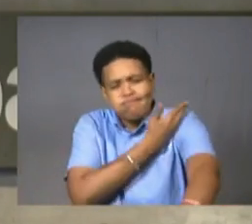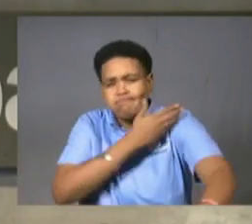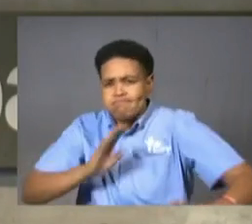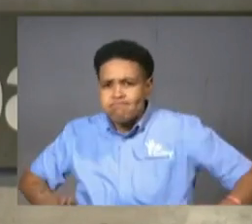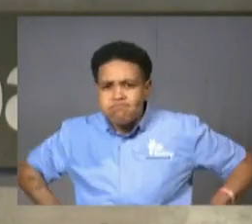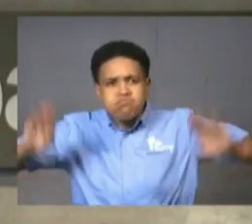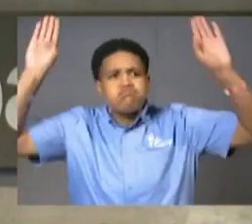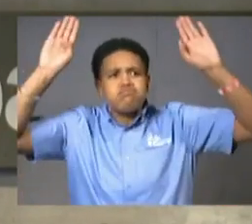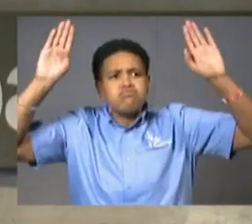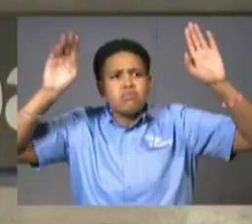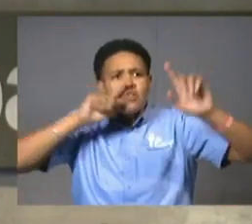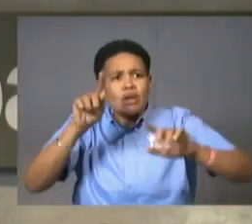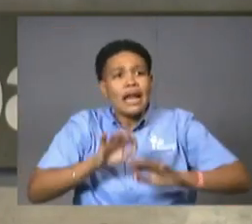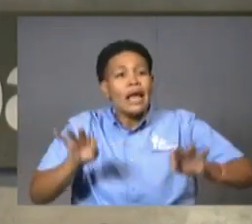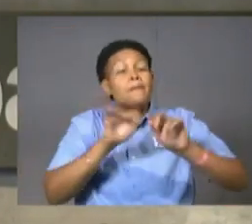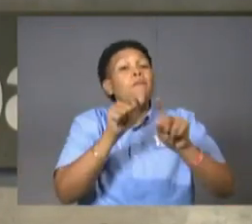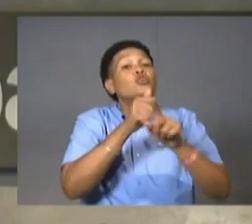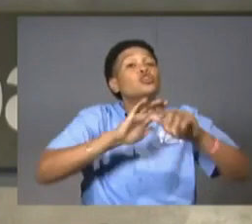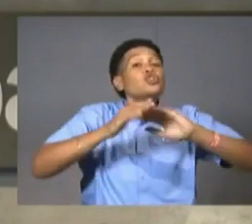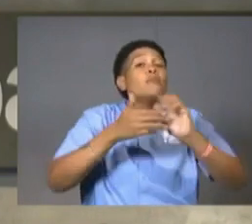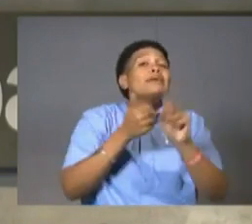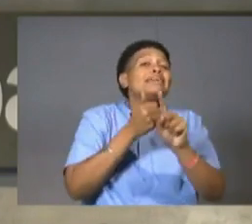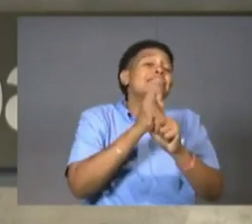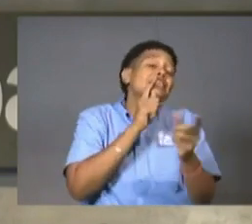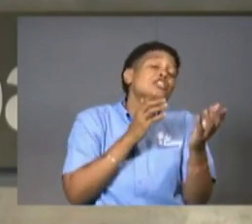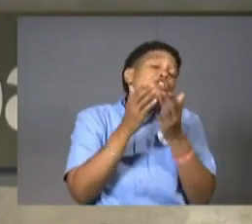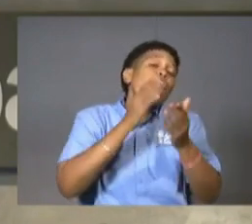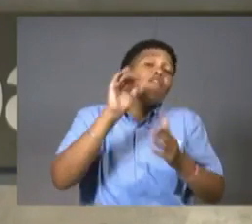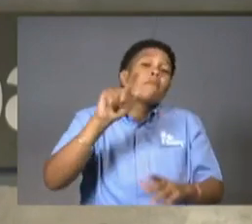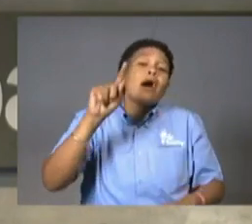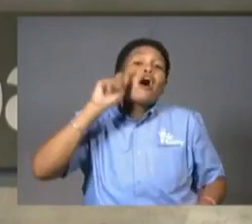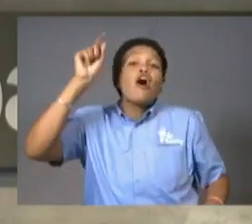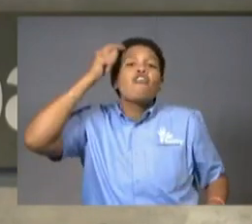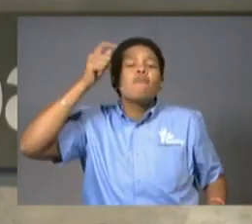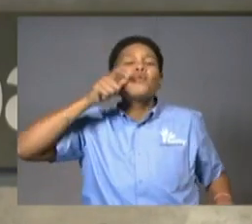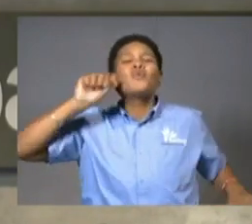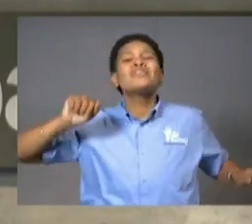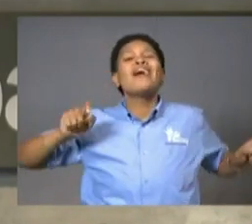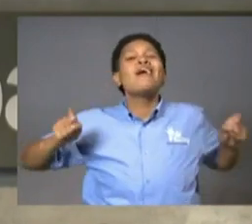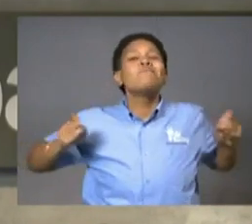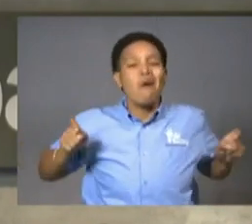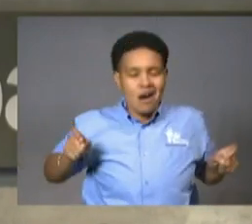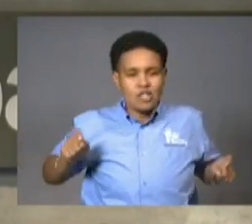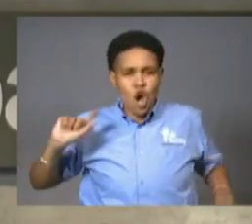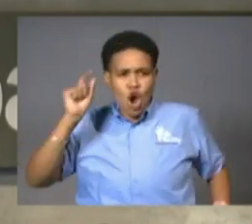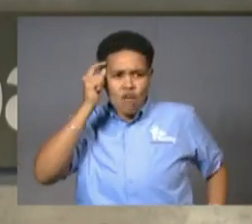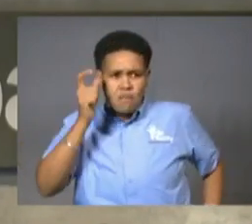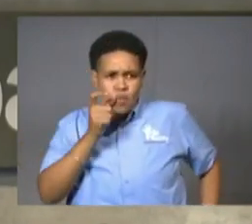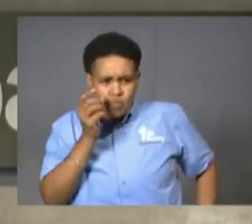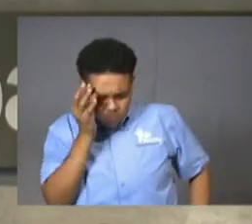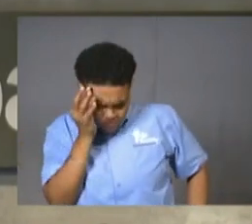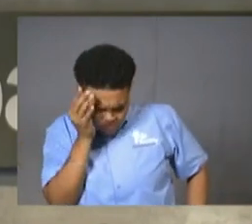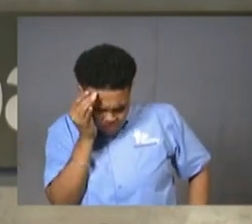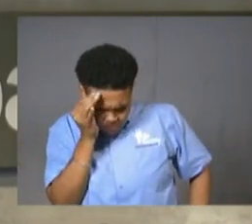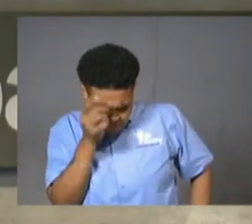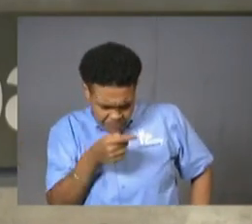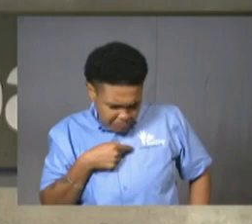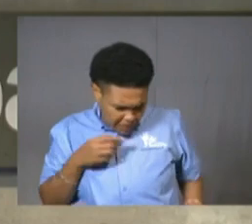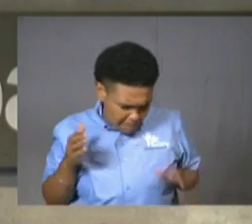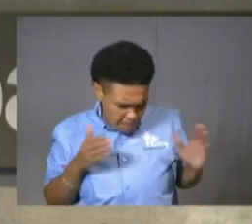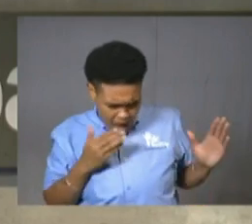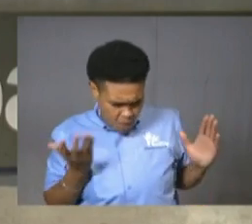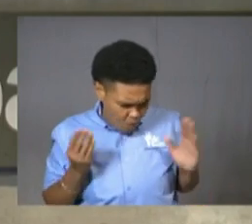that Jamaica is served by a sober government, a government that thinks through what it plans to do